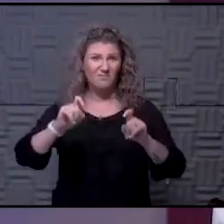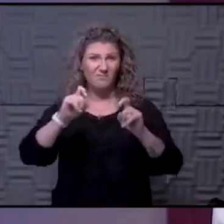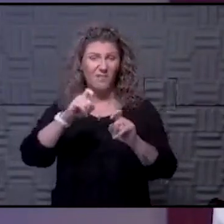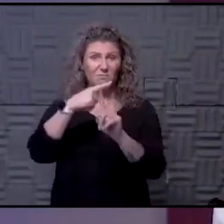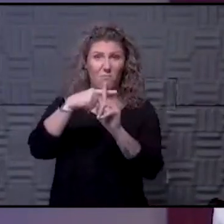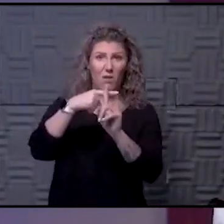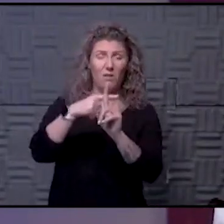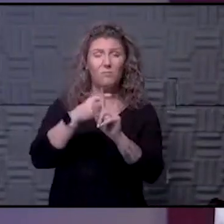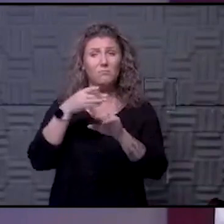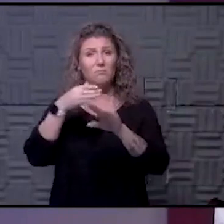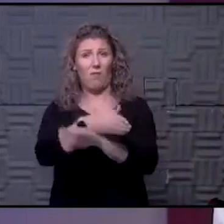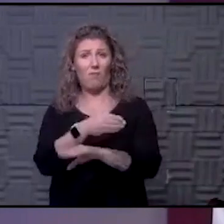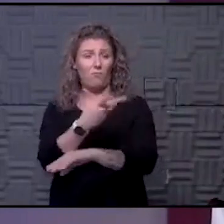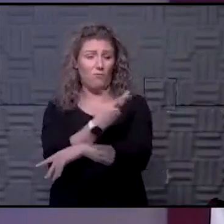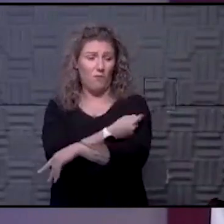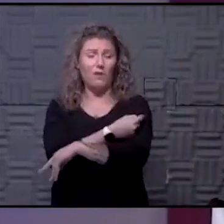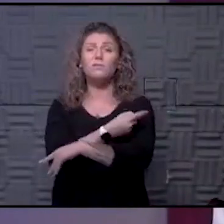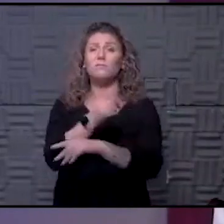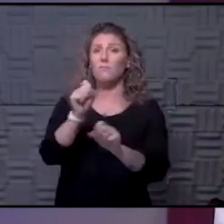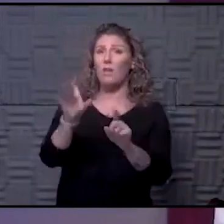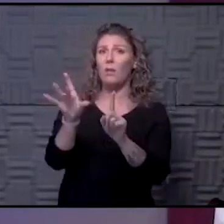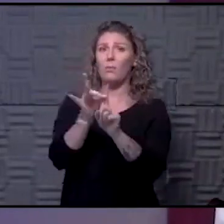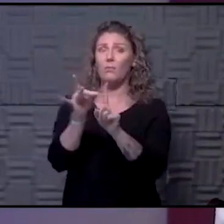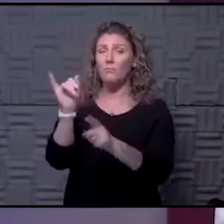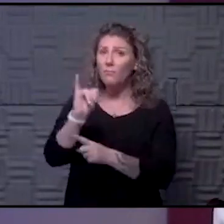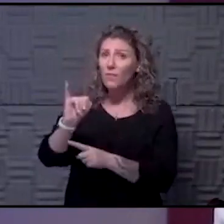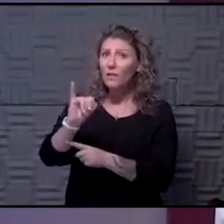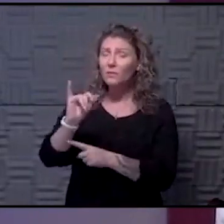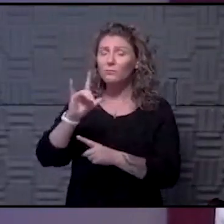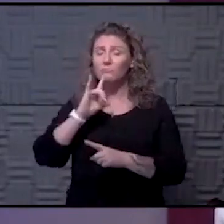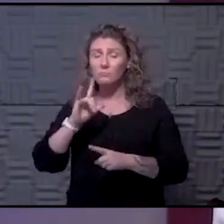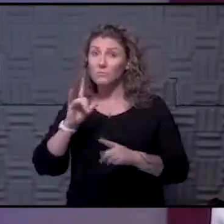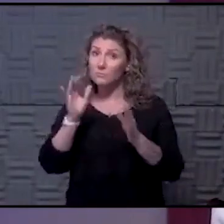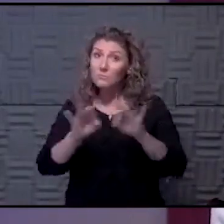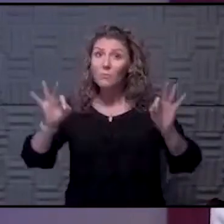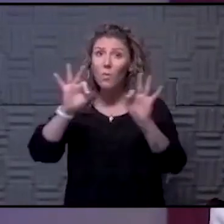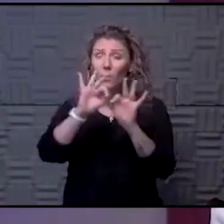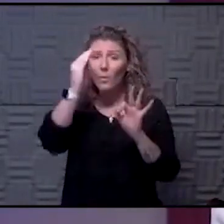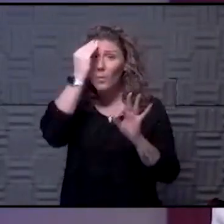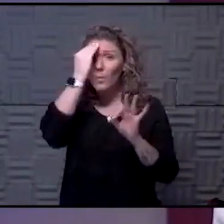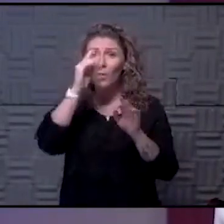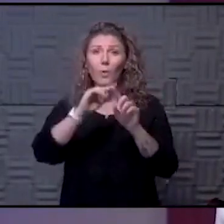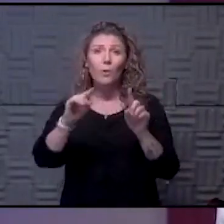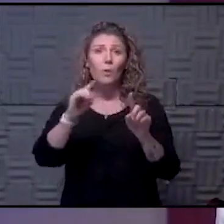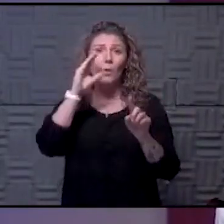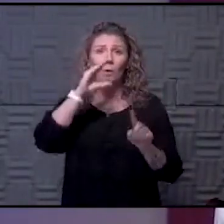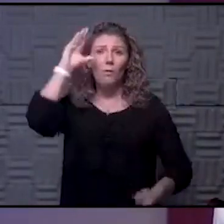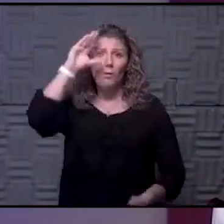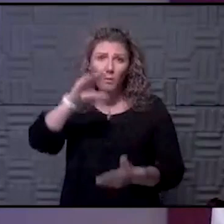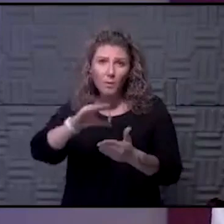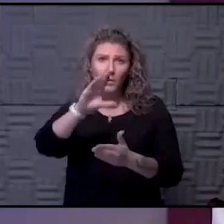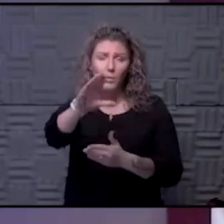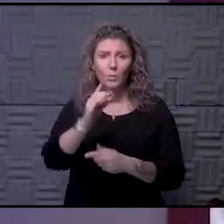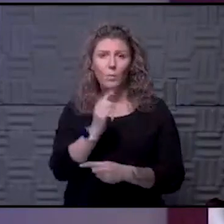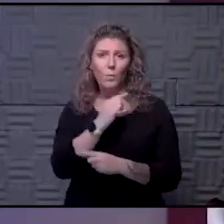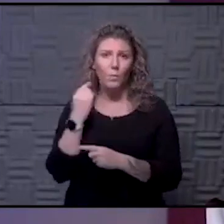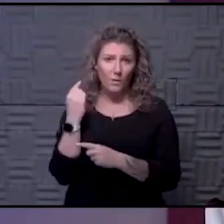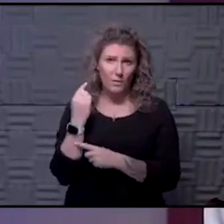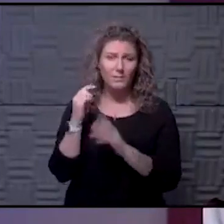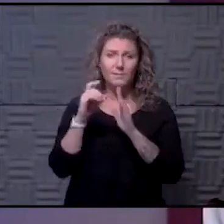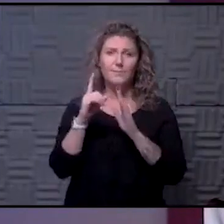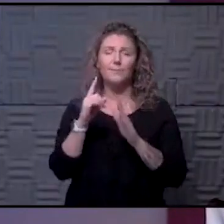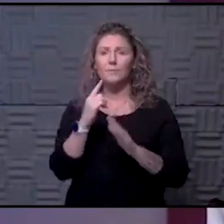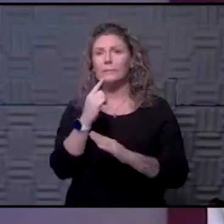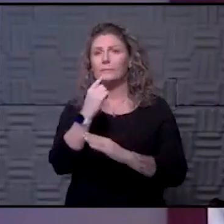get the infection after vaccine is a big deal, and we know that can happen, but it will significantly reduce your risk of